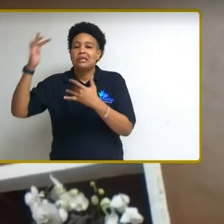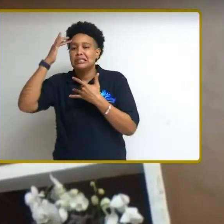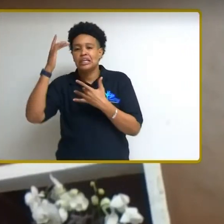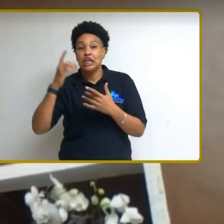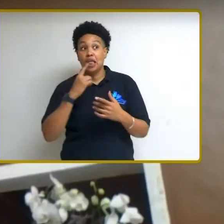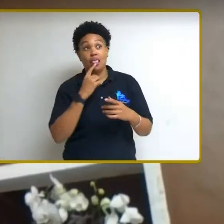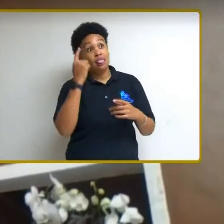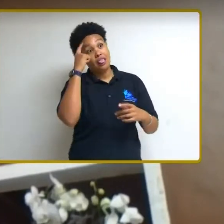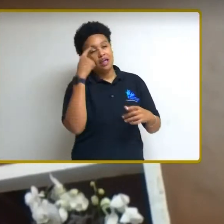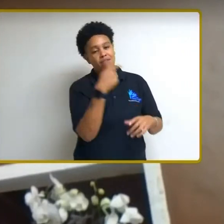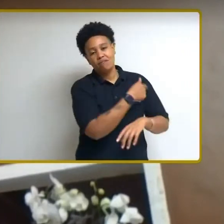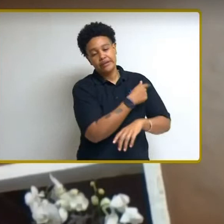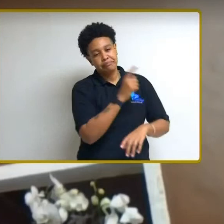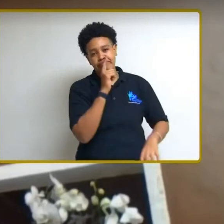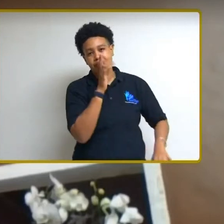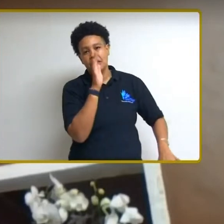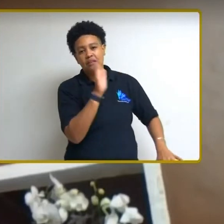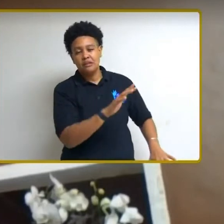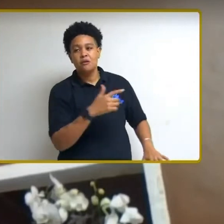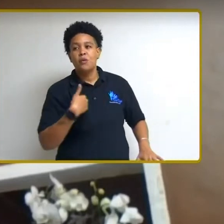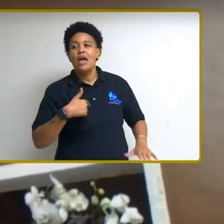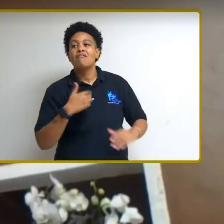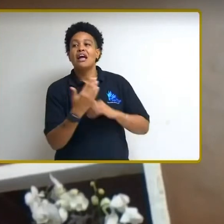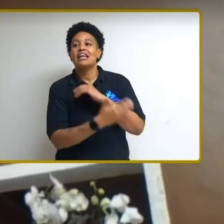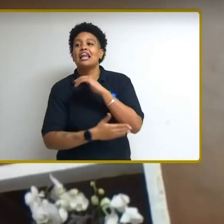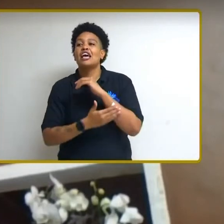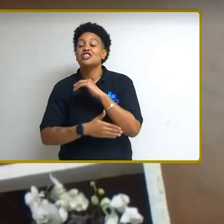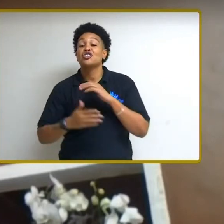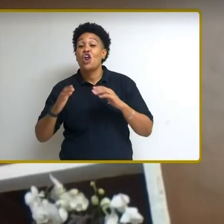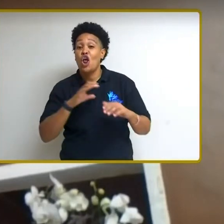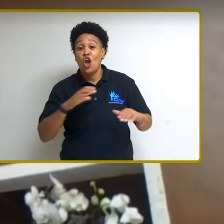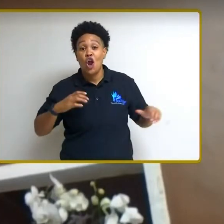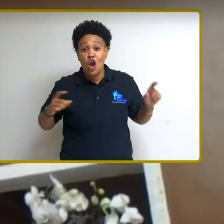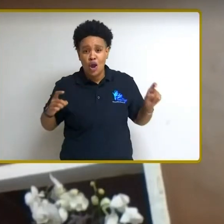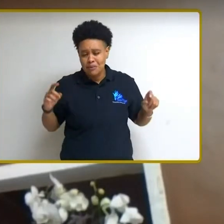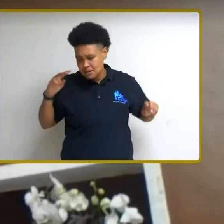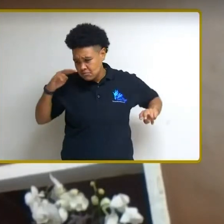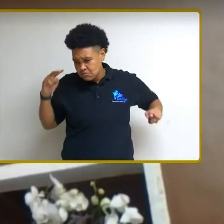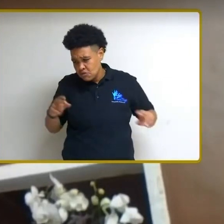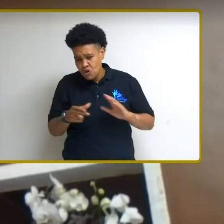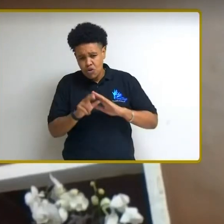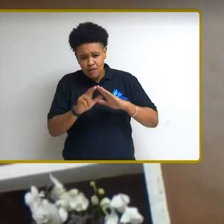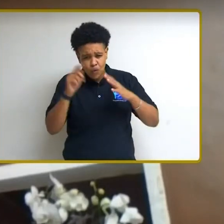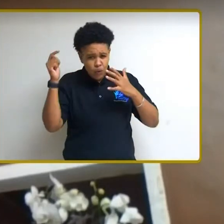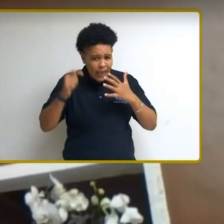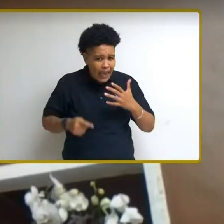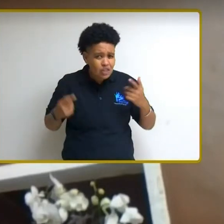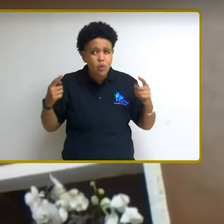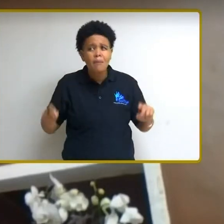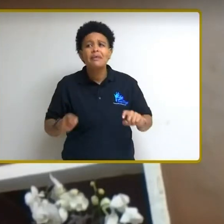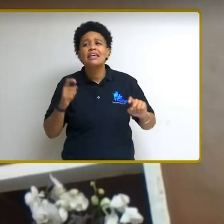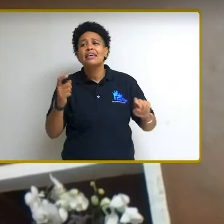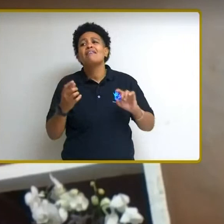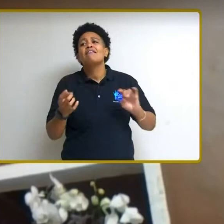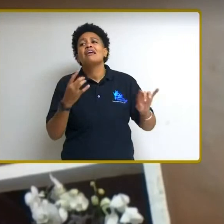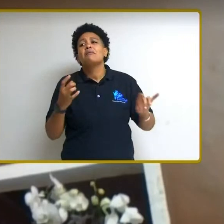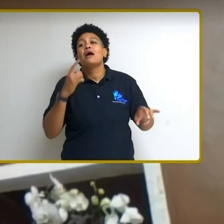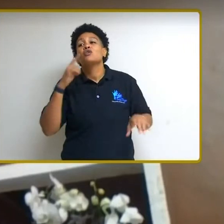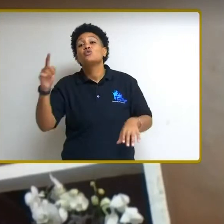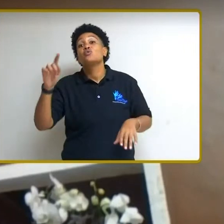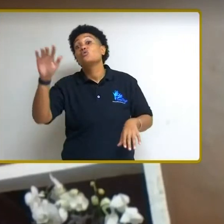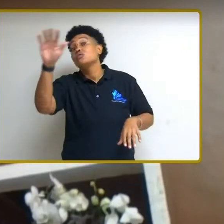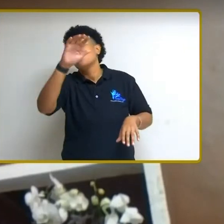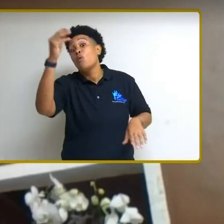a national ISAVI committee which reviews the cases, give feedback to the field,